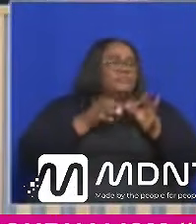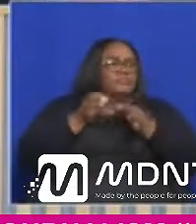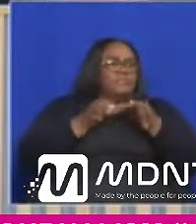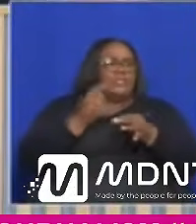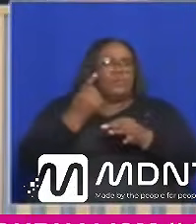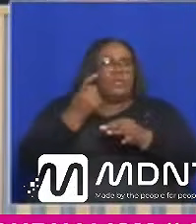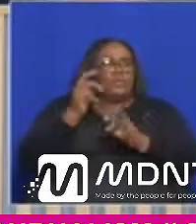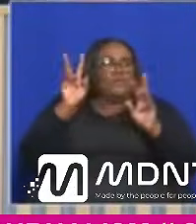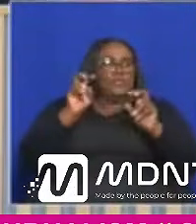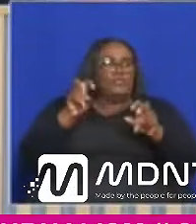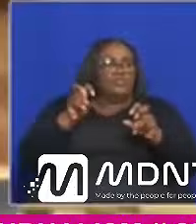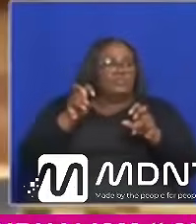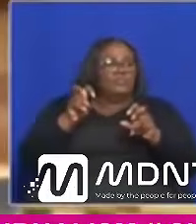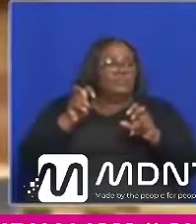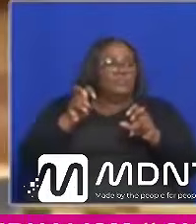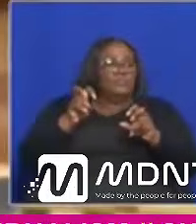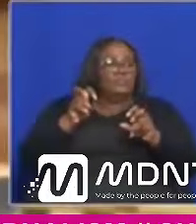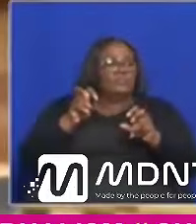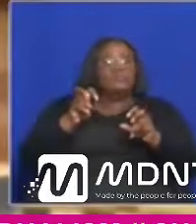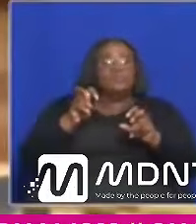difficulties with right at this point.